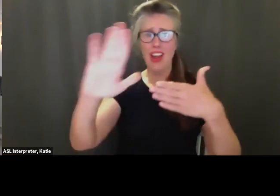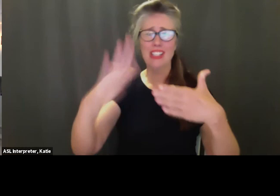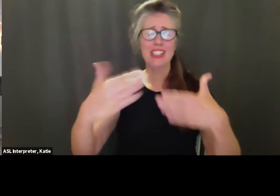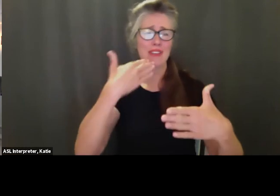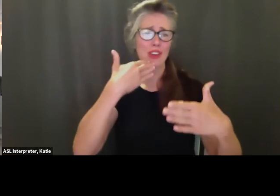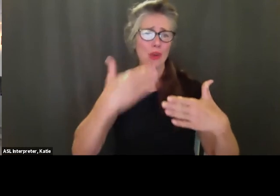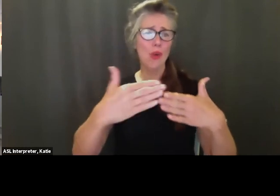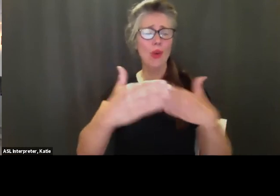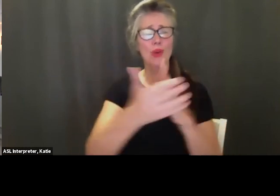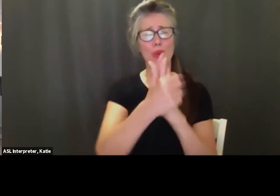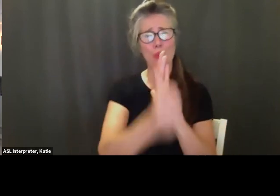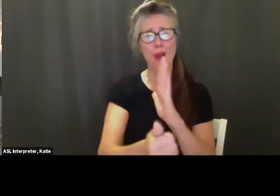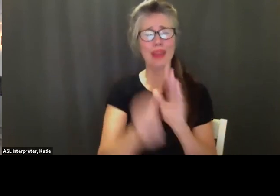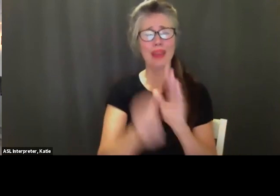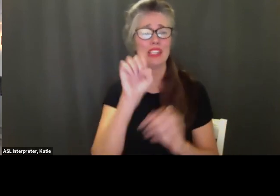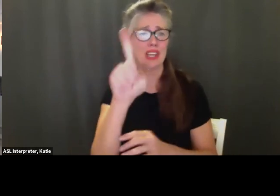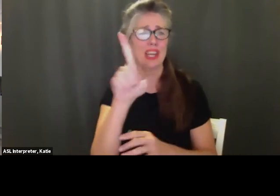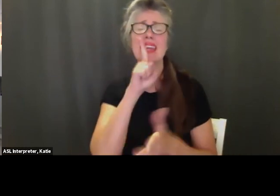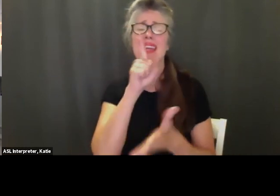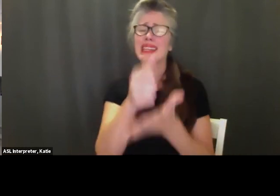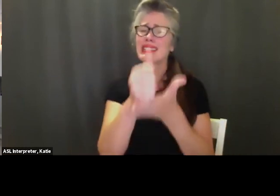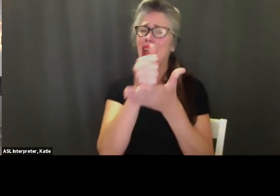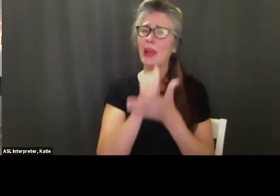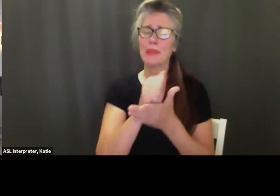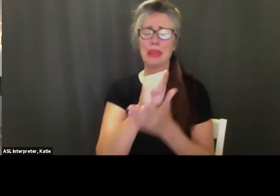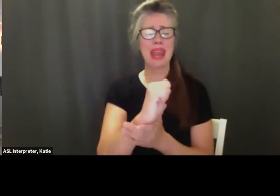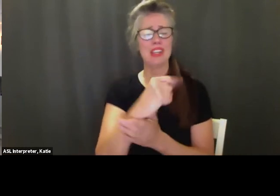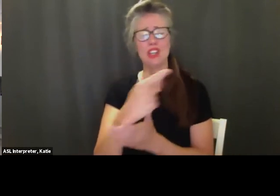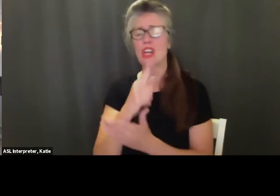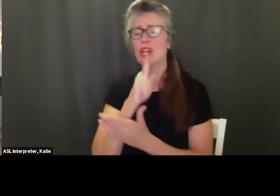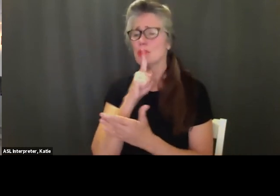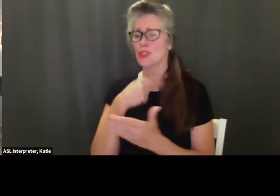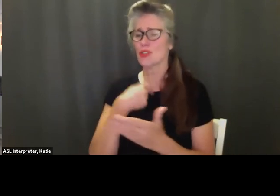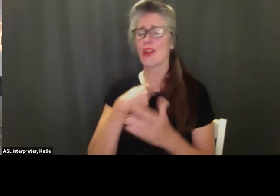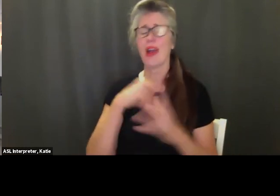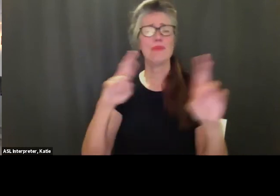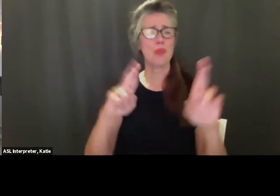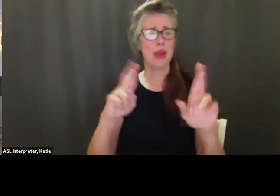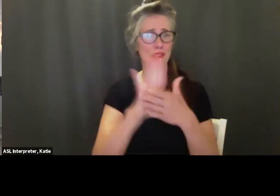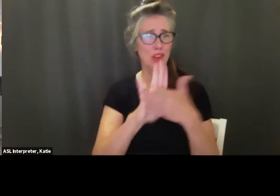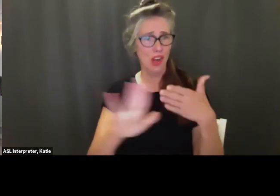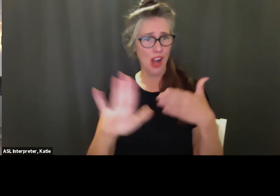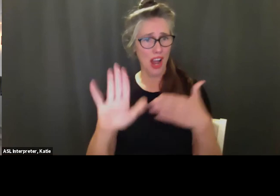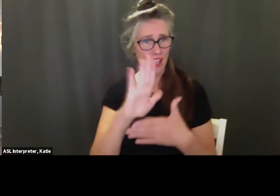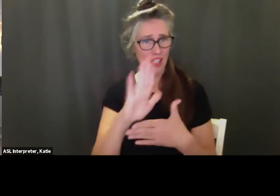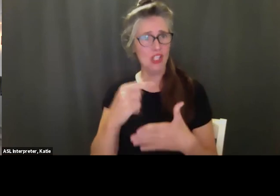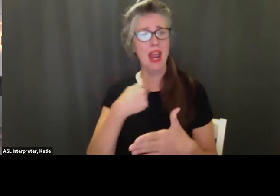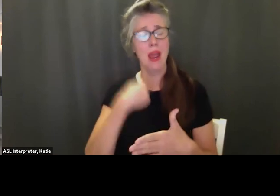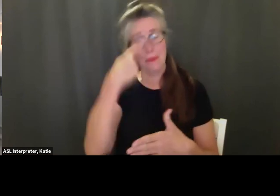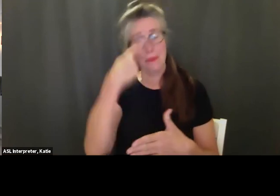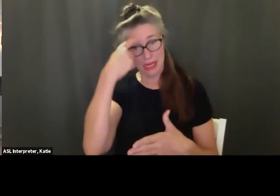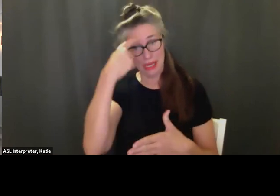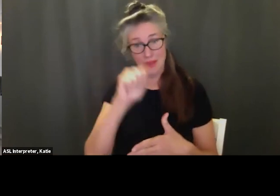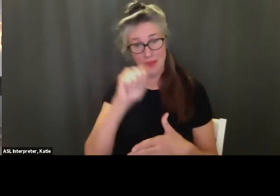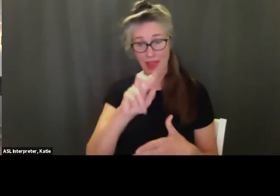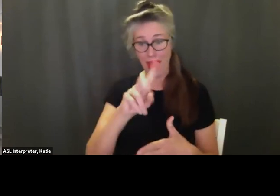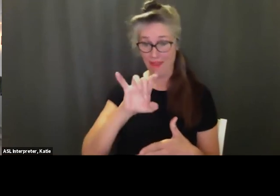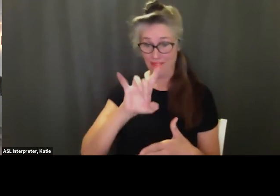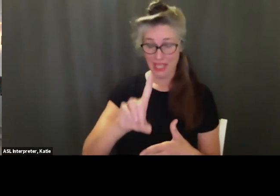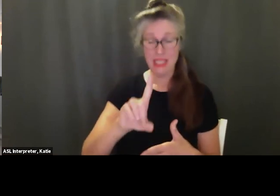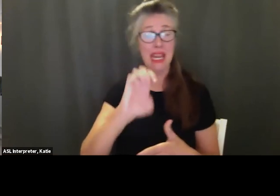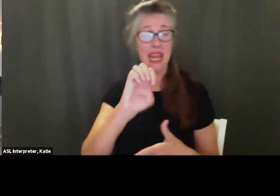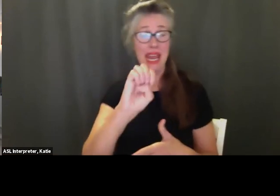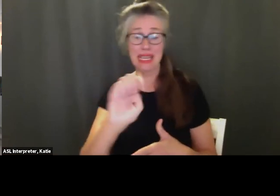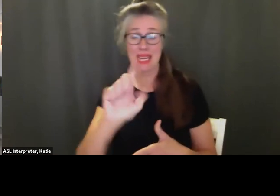through G has helped me so much by ensuring that I am college ready. Because of AVID and FLA pushing me to take courses that